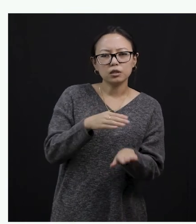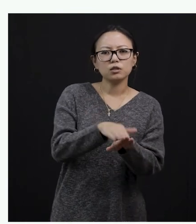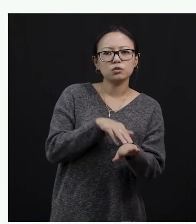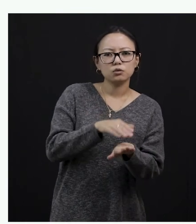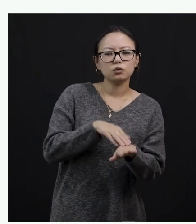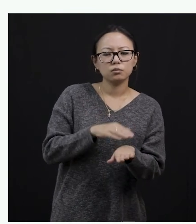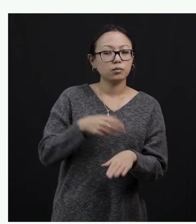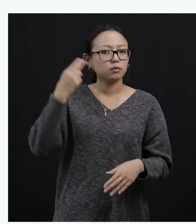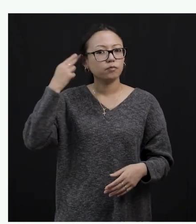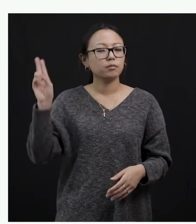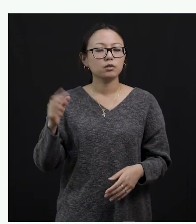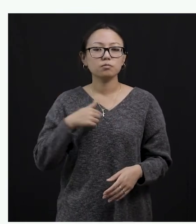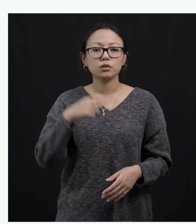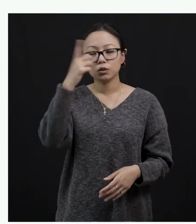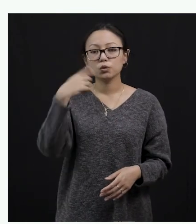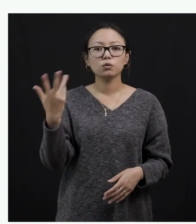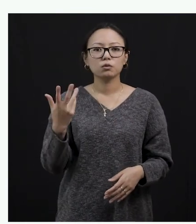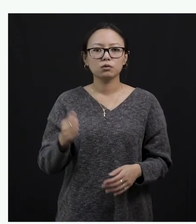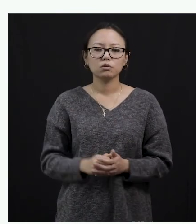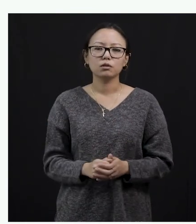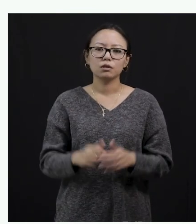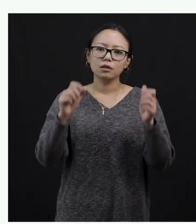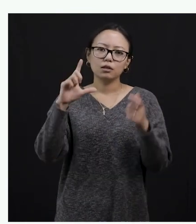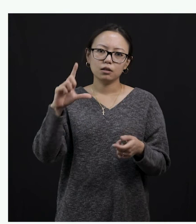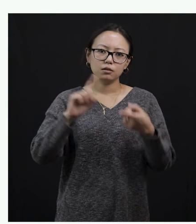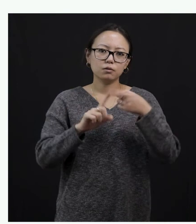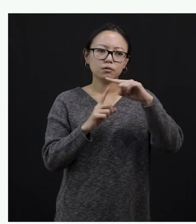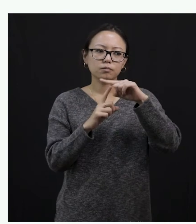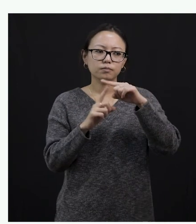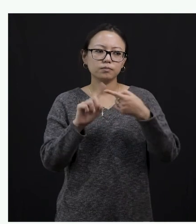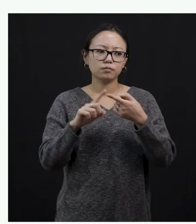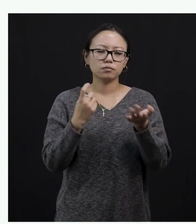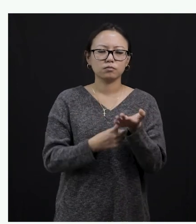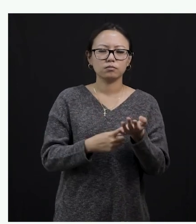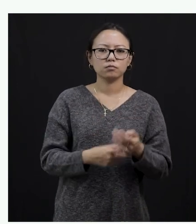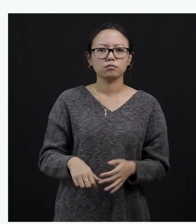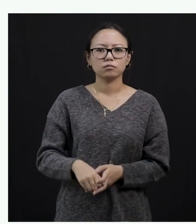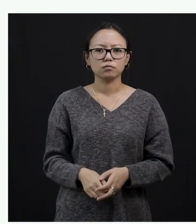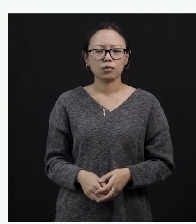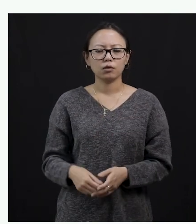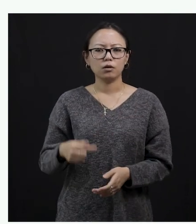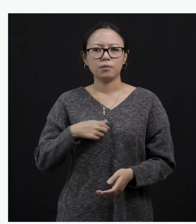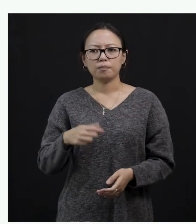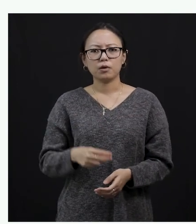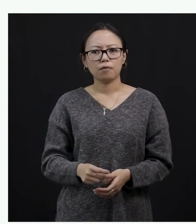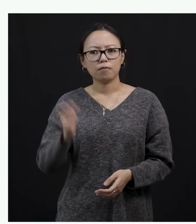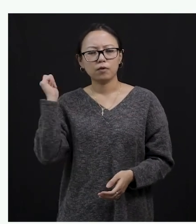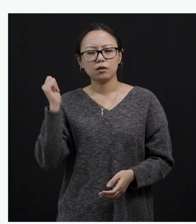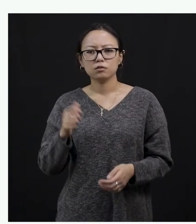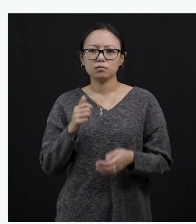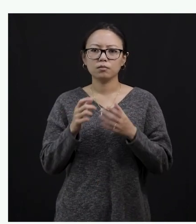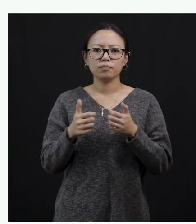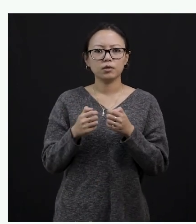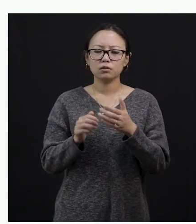letters, right? Number three, I am the fastest means of communication. That is a telephone or a mobile phone, either one,